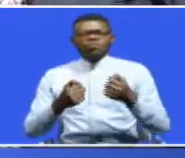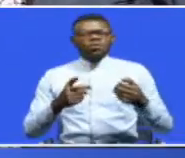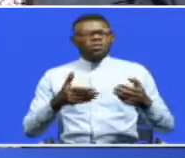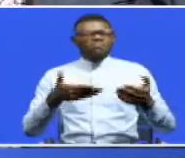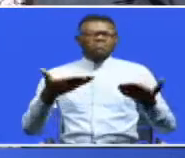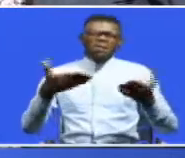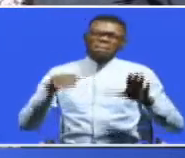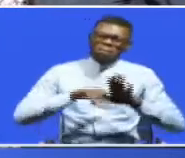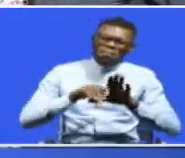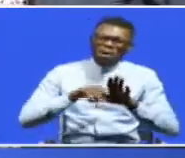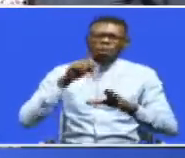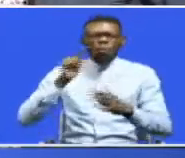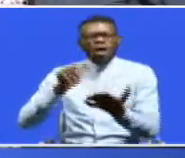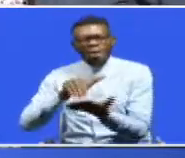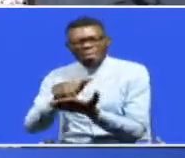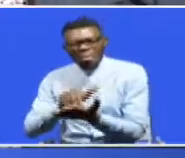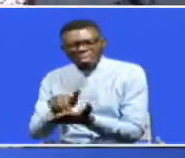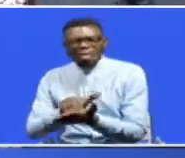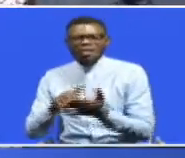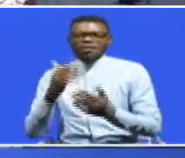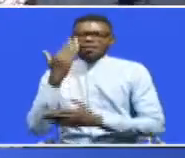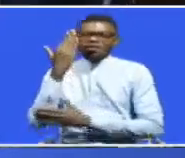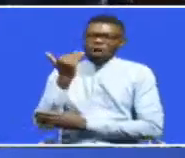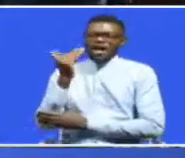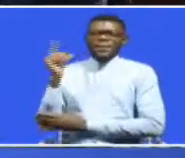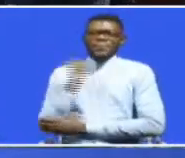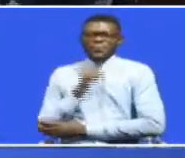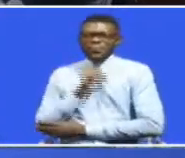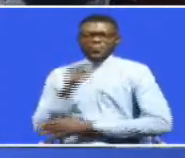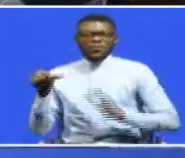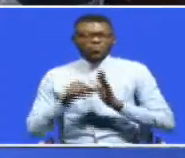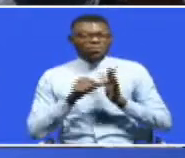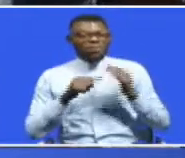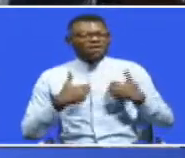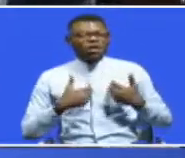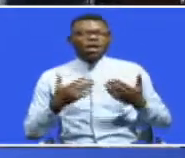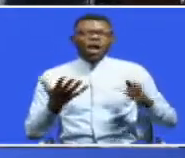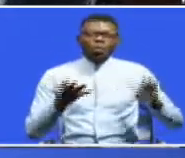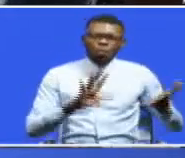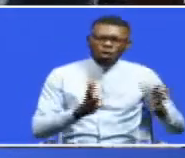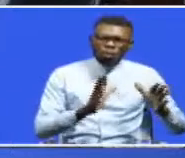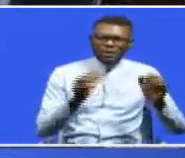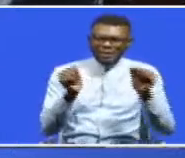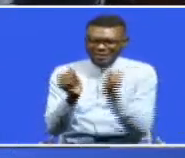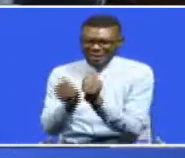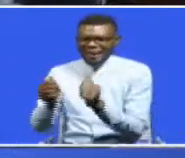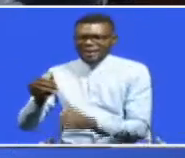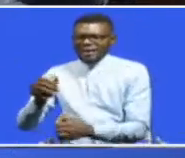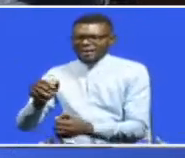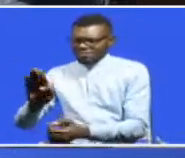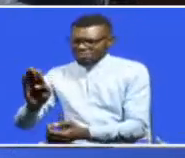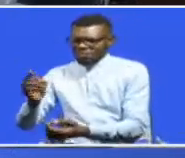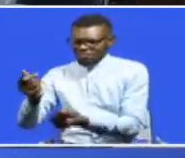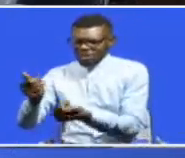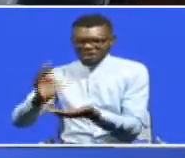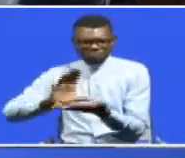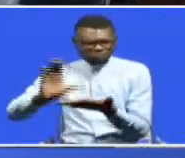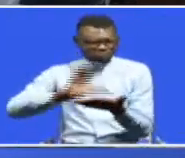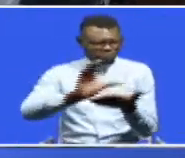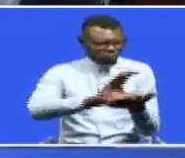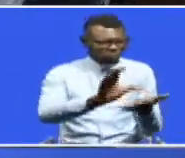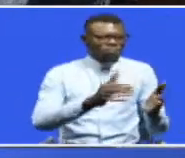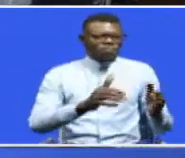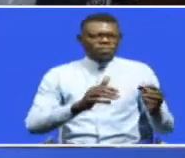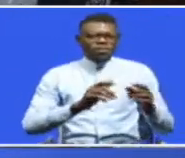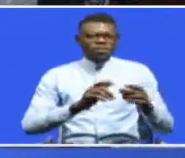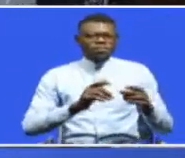them from these harsh reality. We had almost 10 billion in terms of cash transfer that my colleague CS